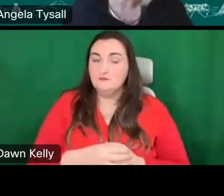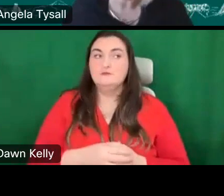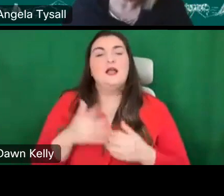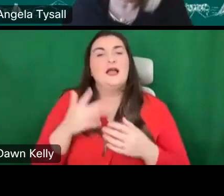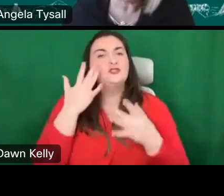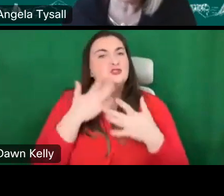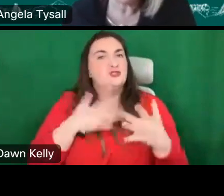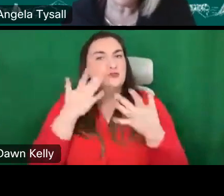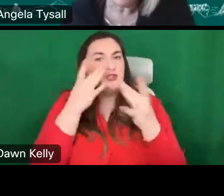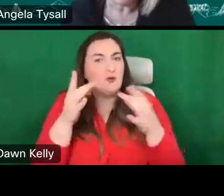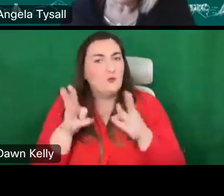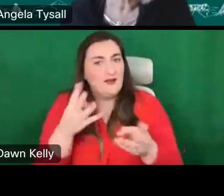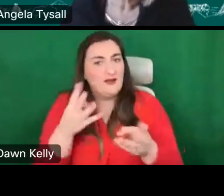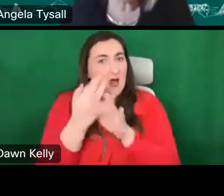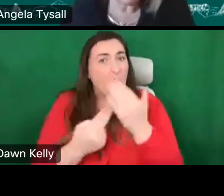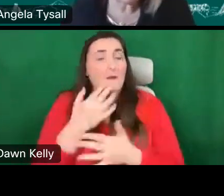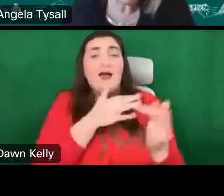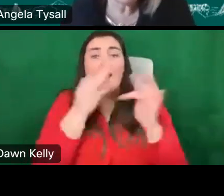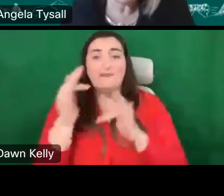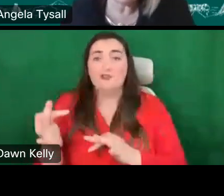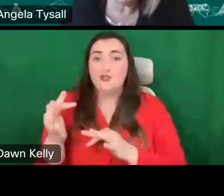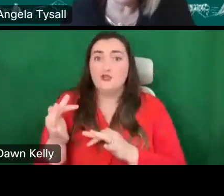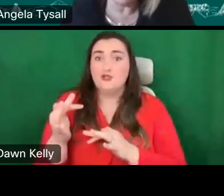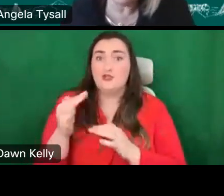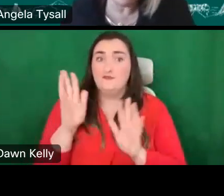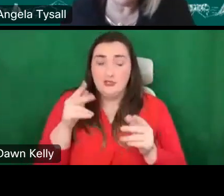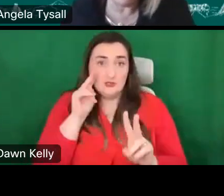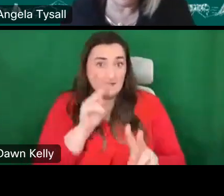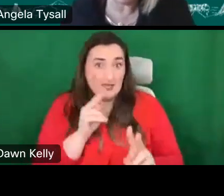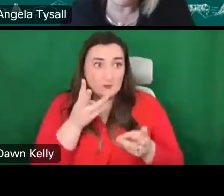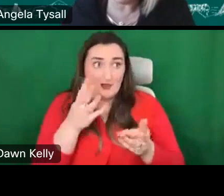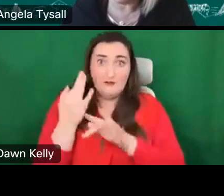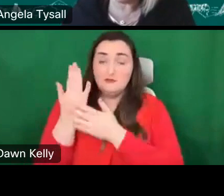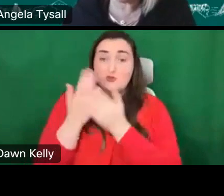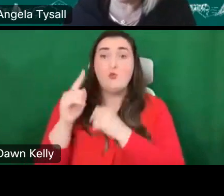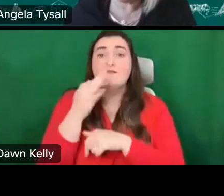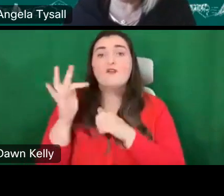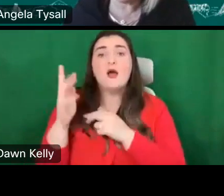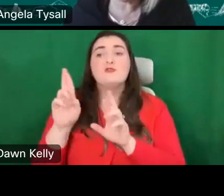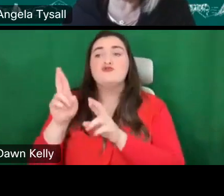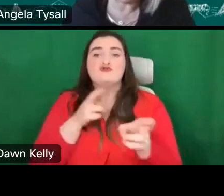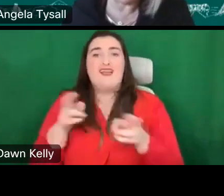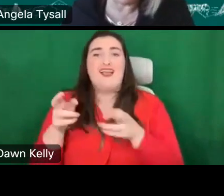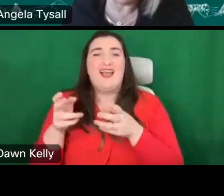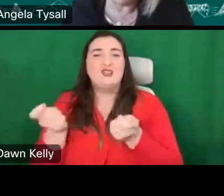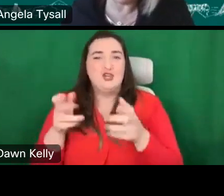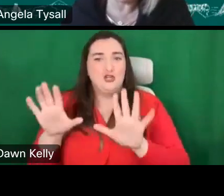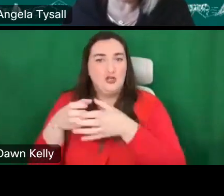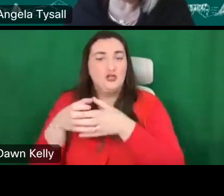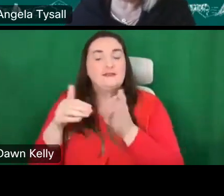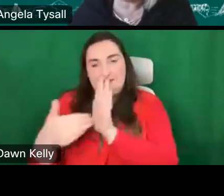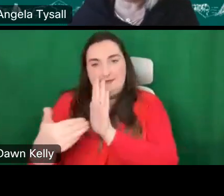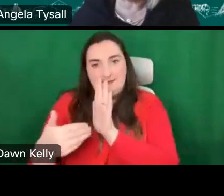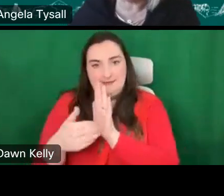from the regulator after there's been a notification? Yes, and I suppose where the notification is made for notifiable